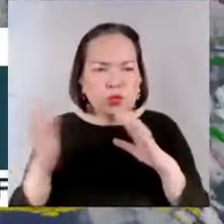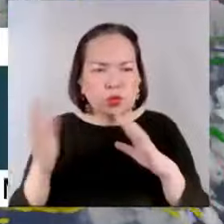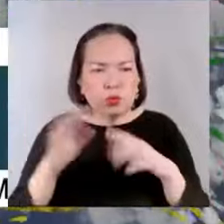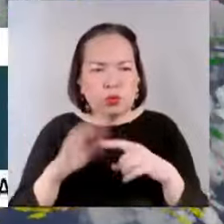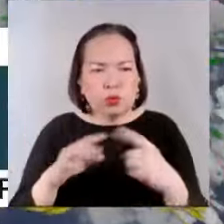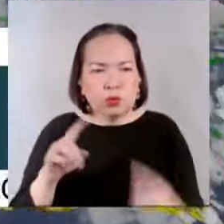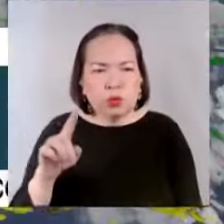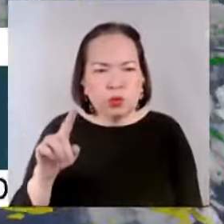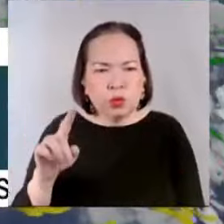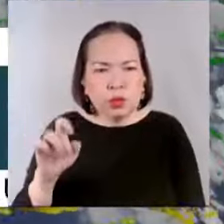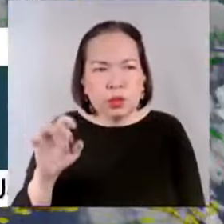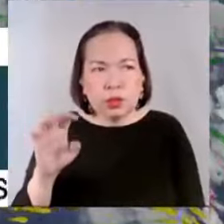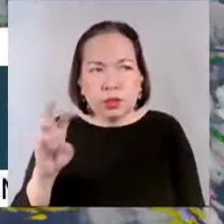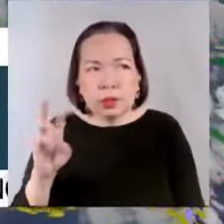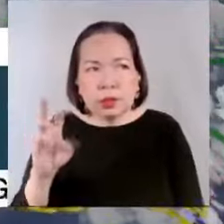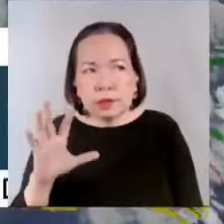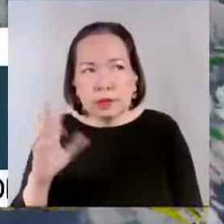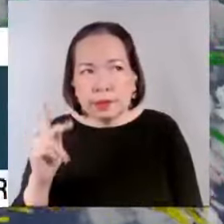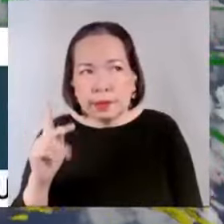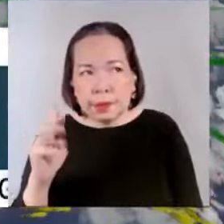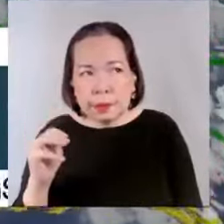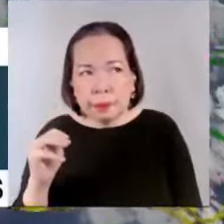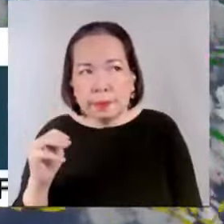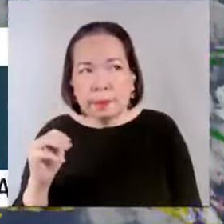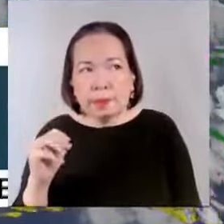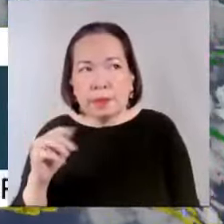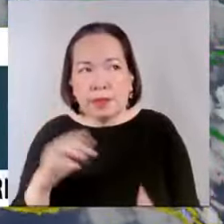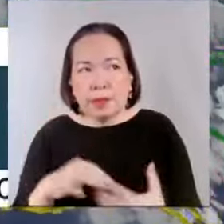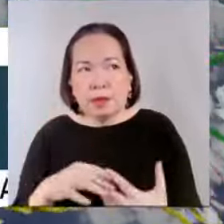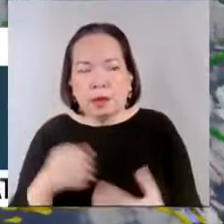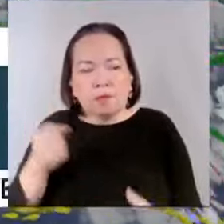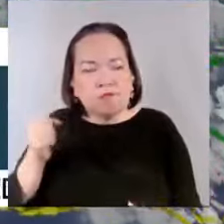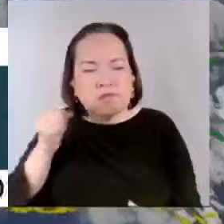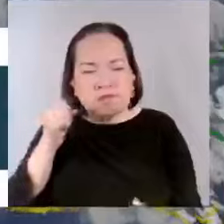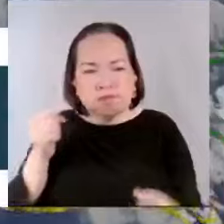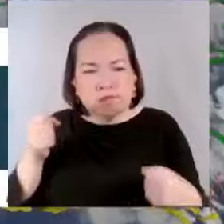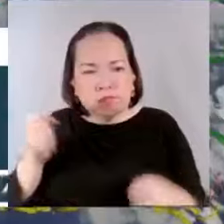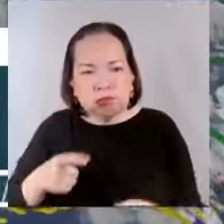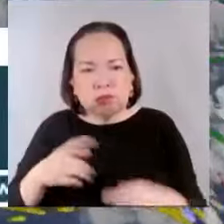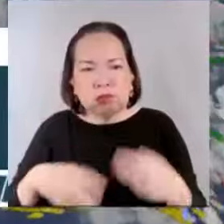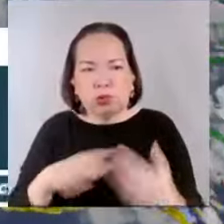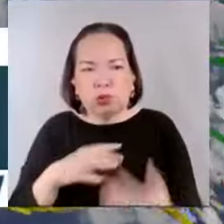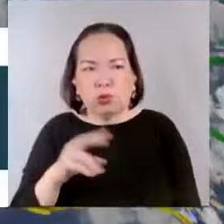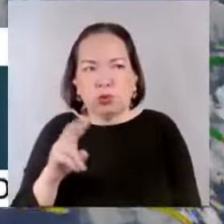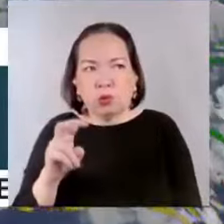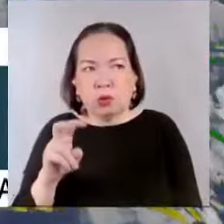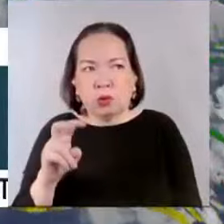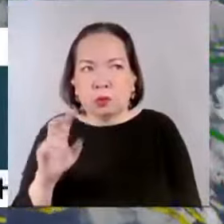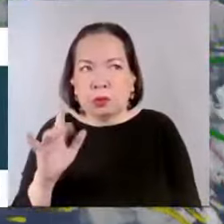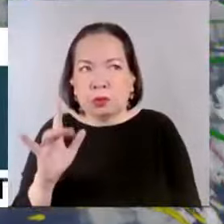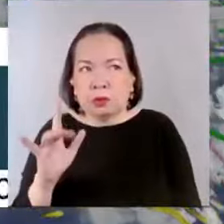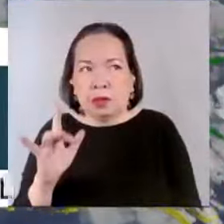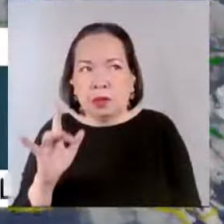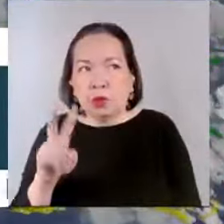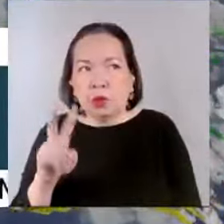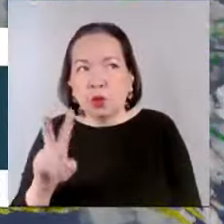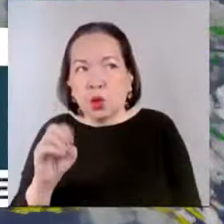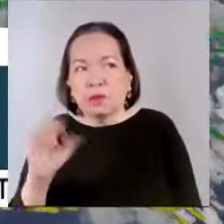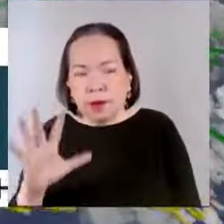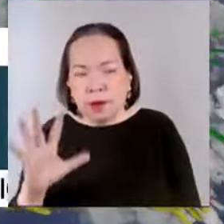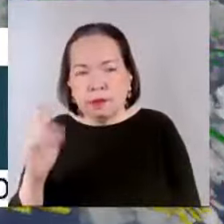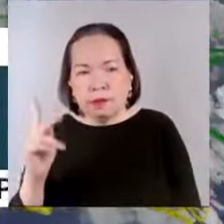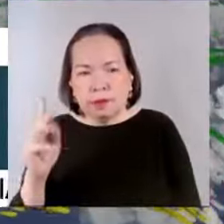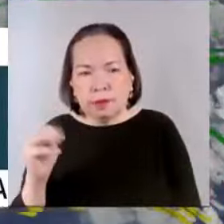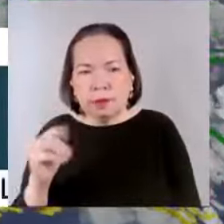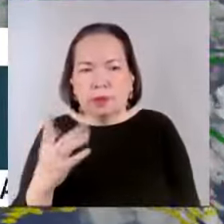near the center and gustiness up to 205 kilometers per hour. It's moving north-northwestward with a speed of